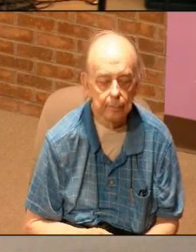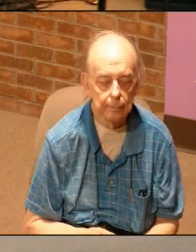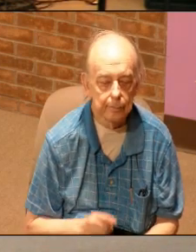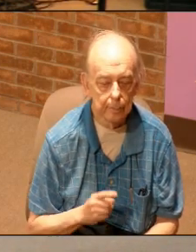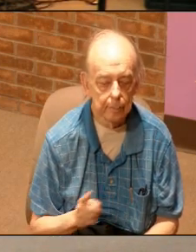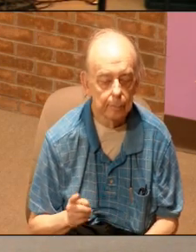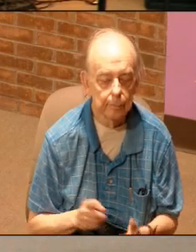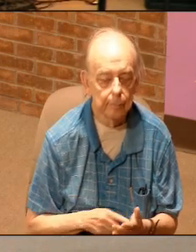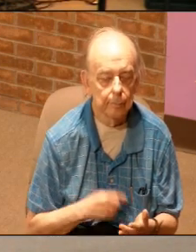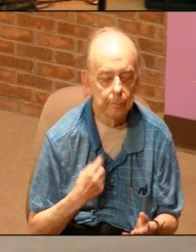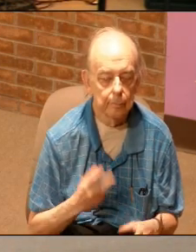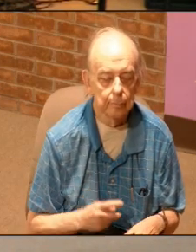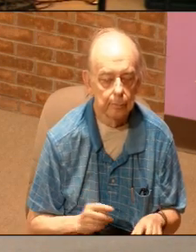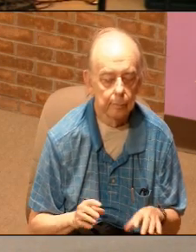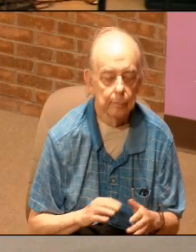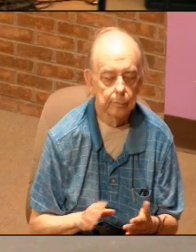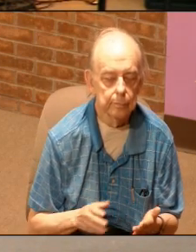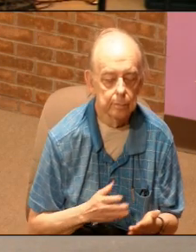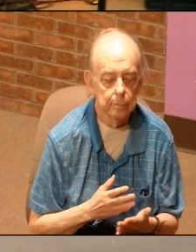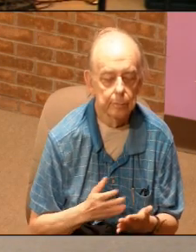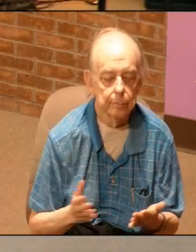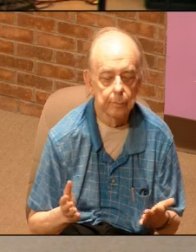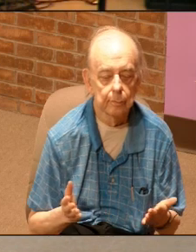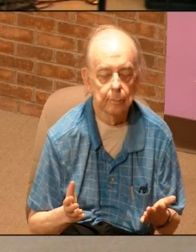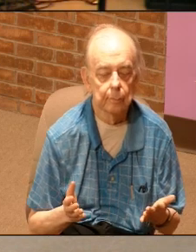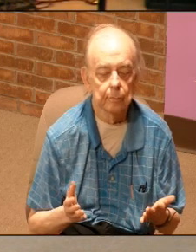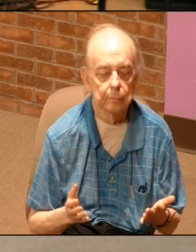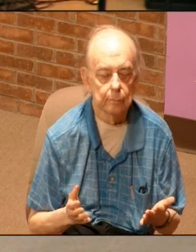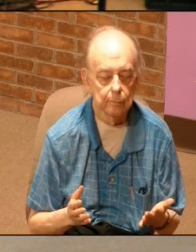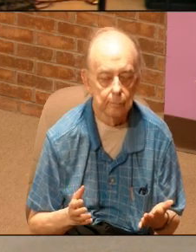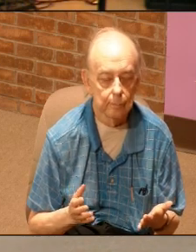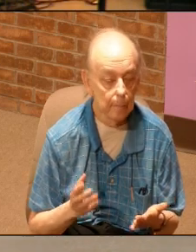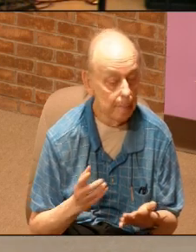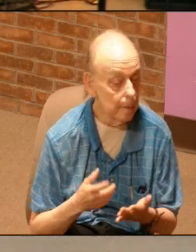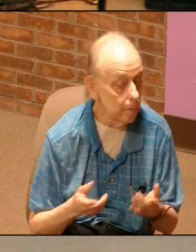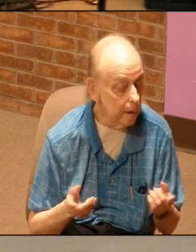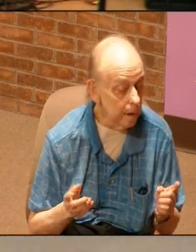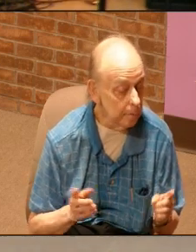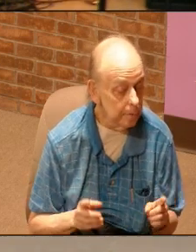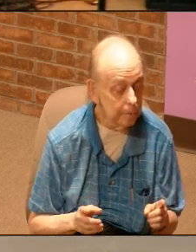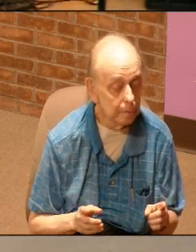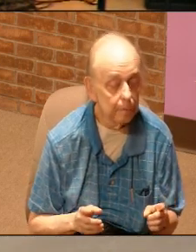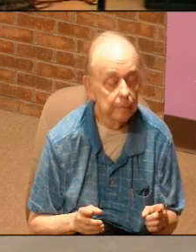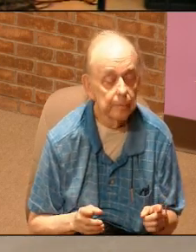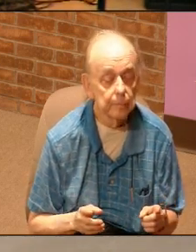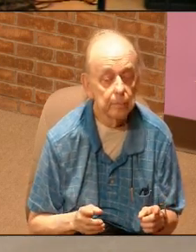There are some times that we try to do things, and what ends up happening is,